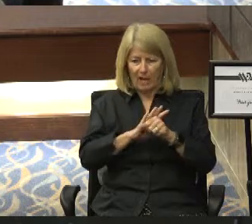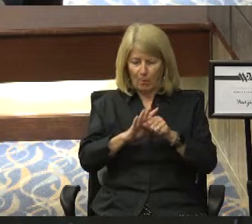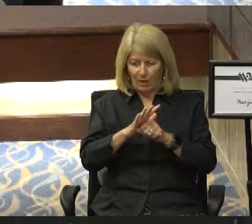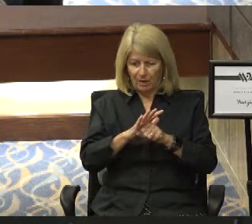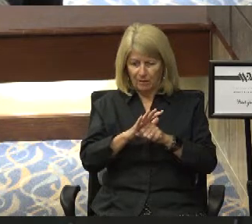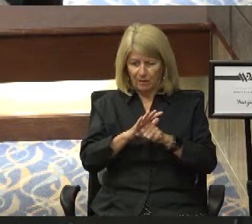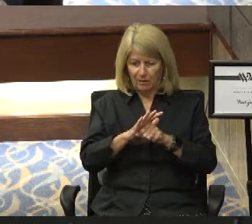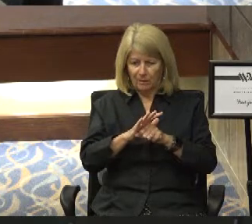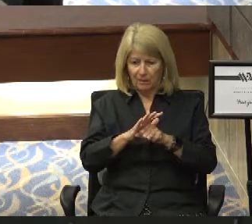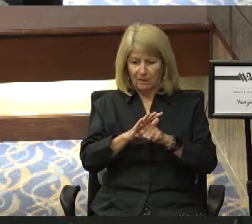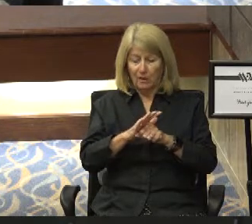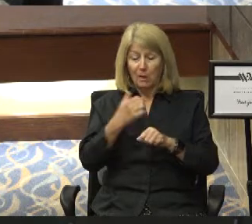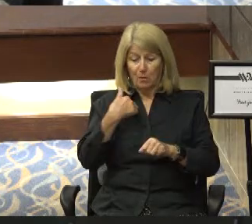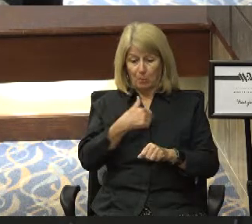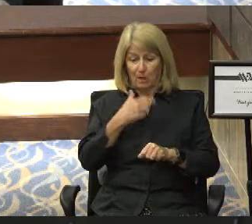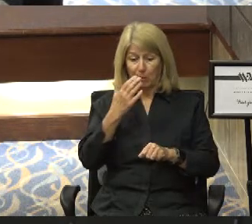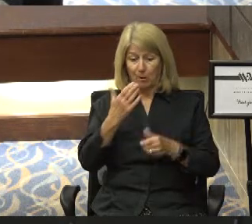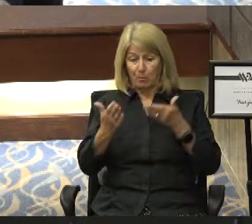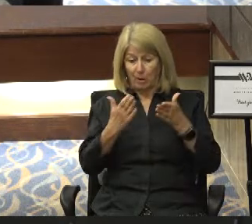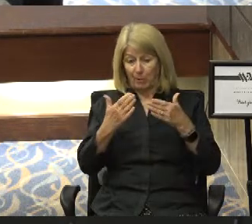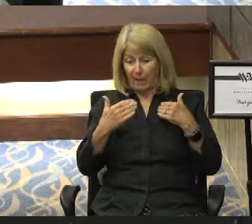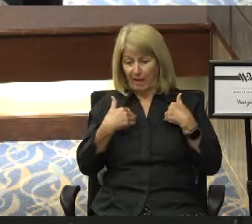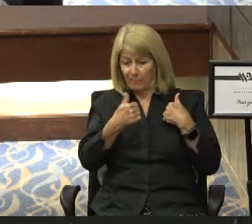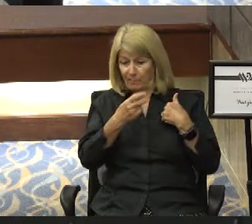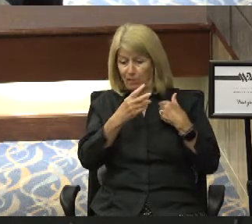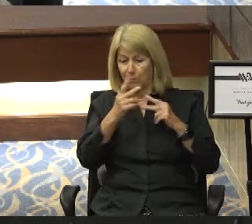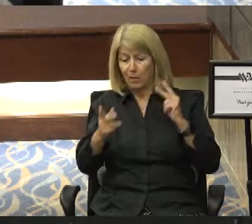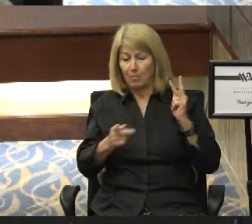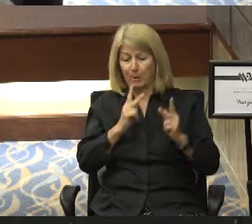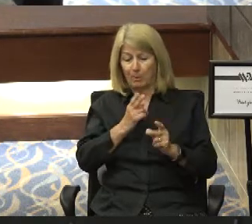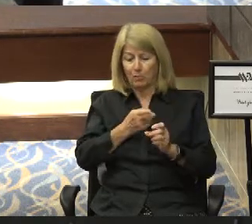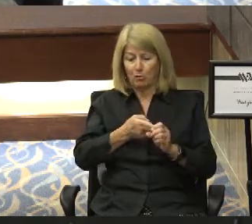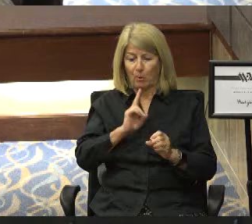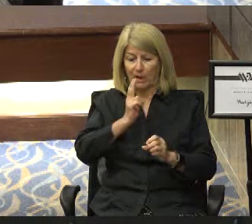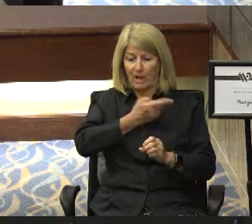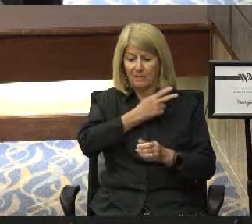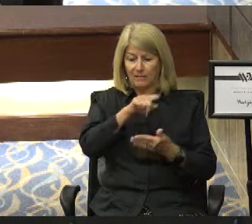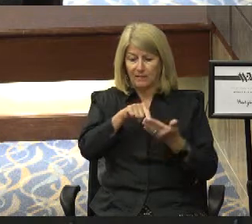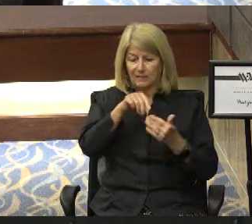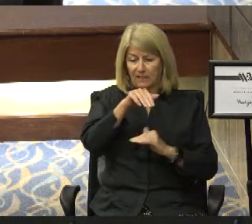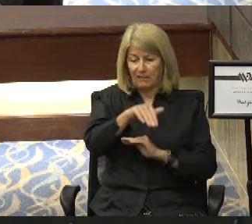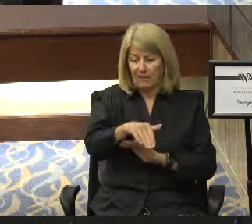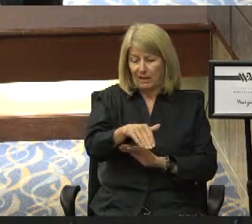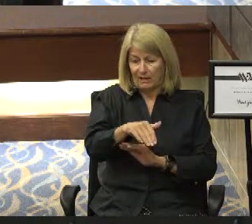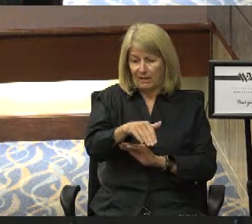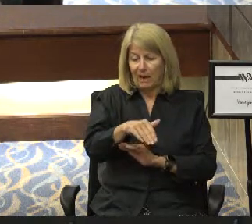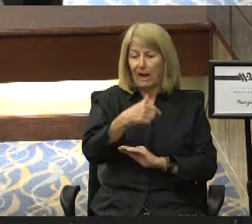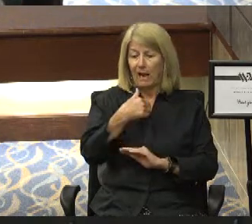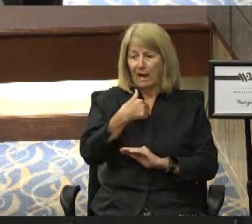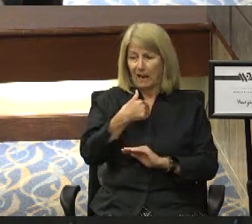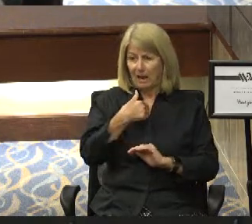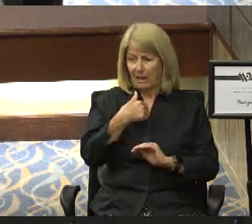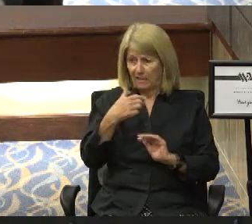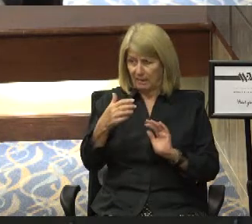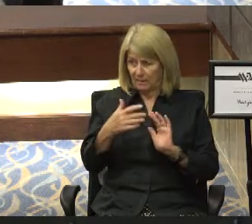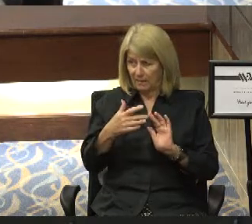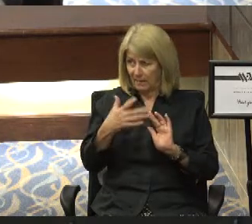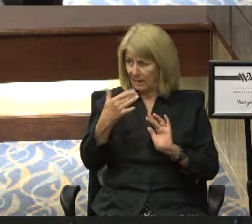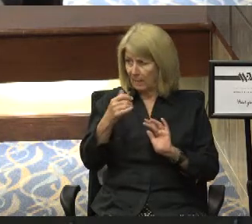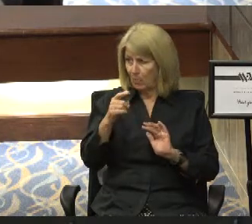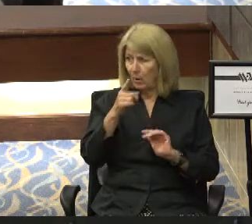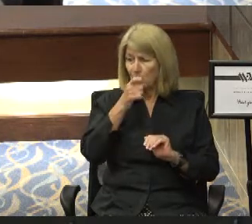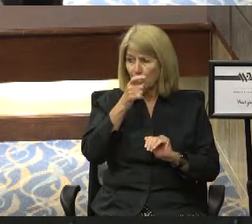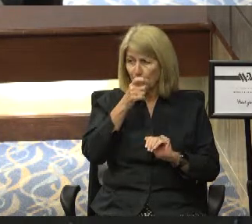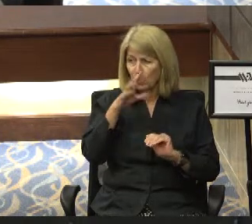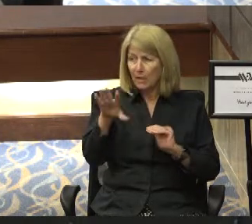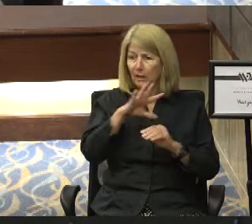that we'll probably have a few of those folks join us this evening, I would suspect. I did reach out to anybody that put their email on the sign-in